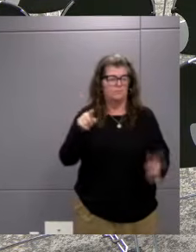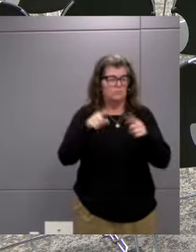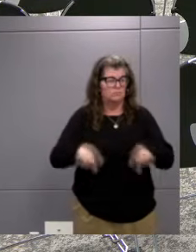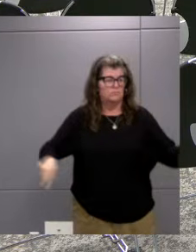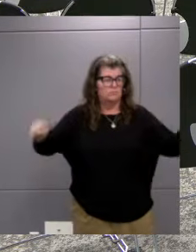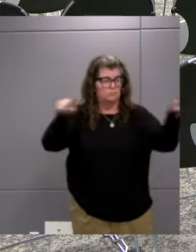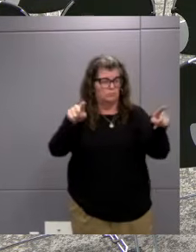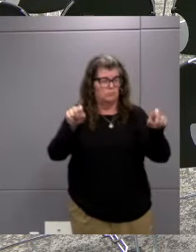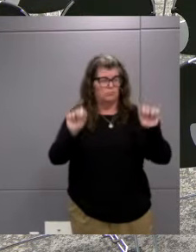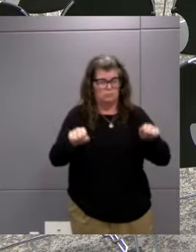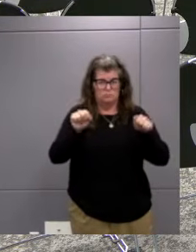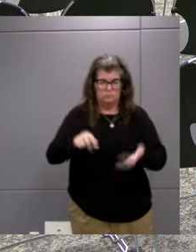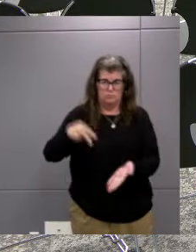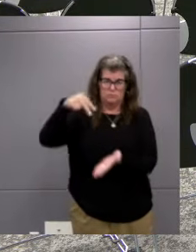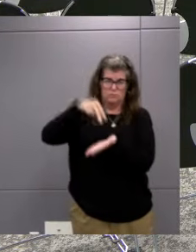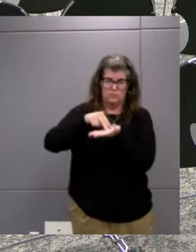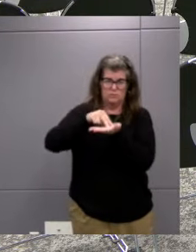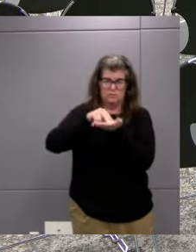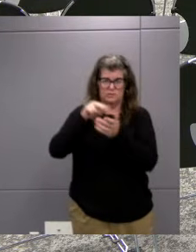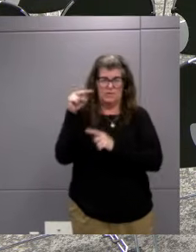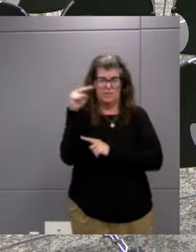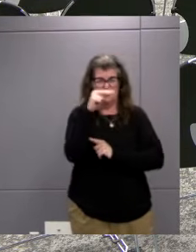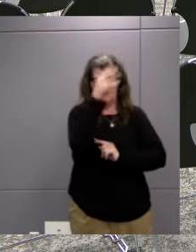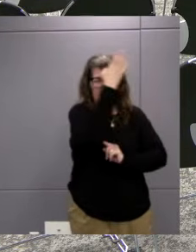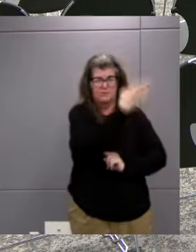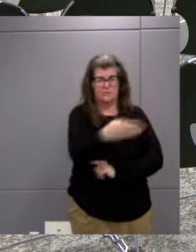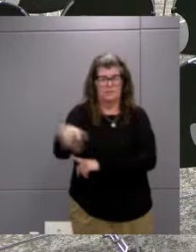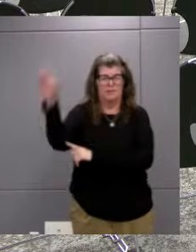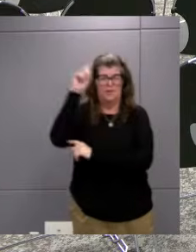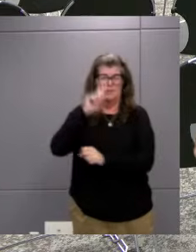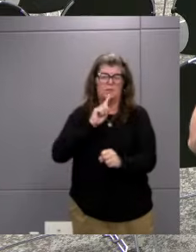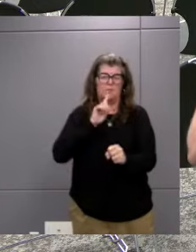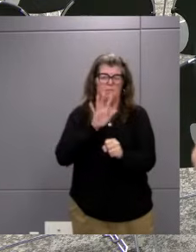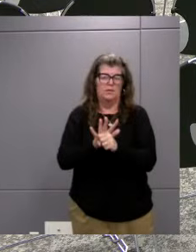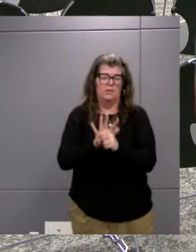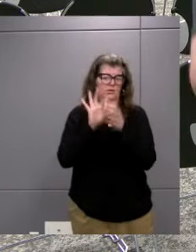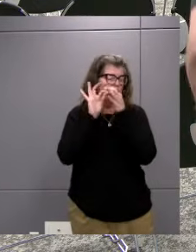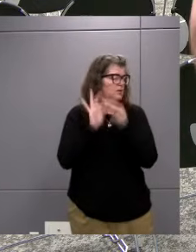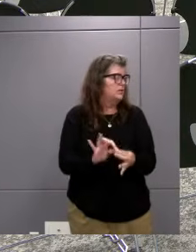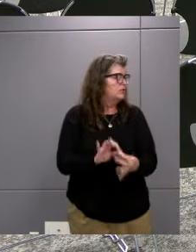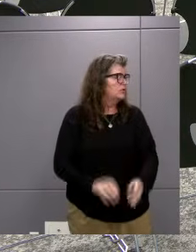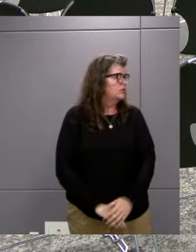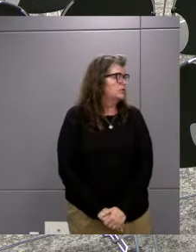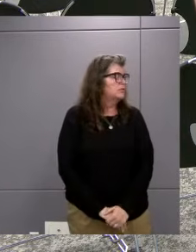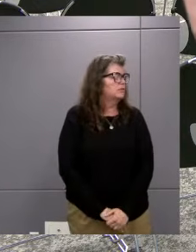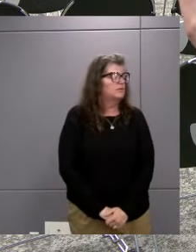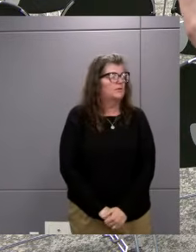stand, would you please stand and face the flag and say the Pledge of Allegiance?